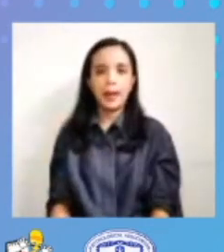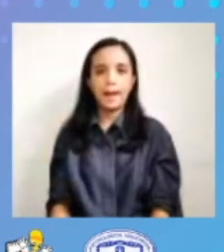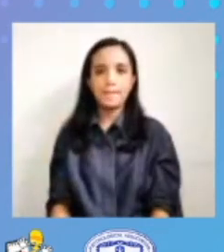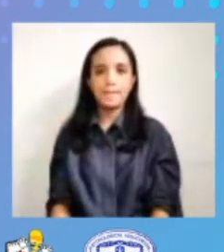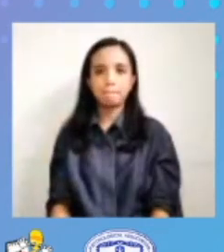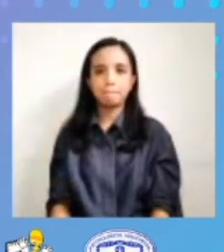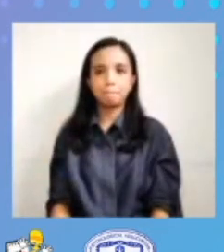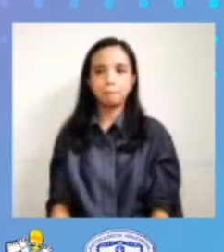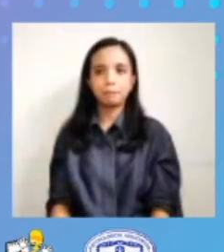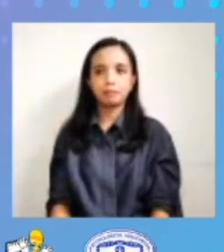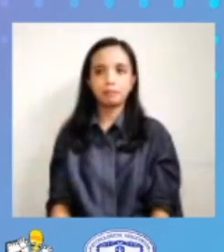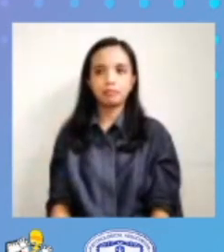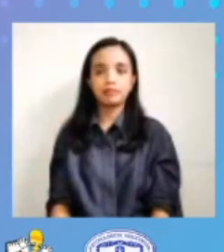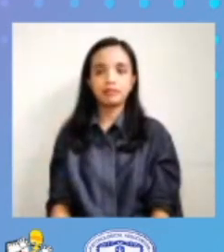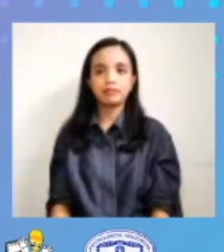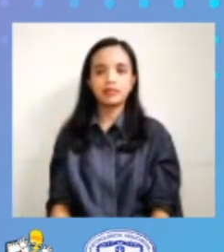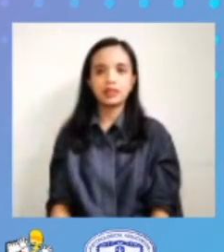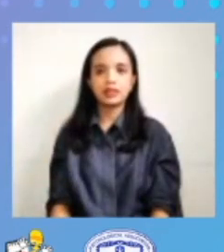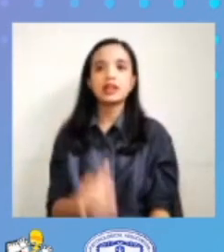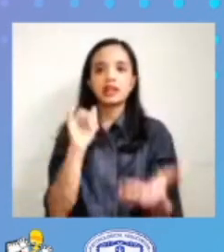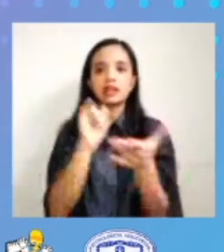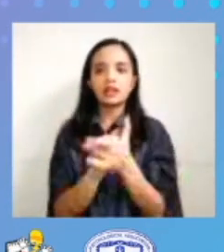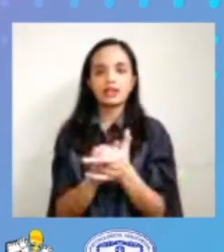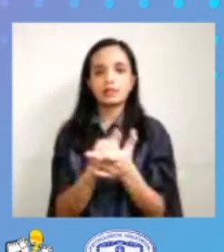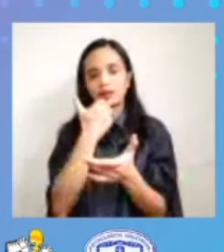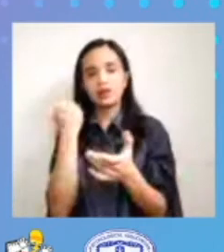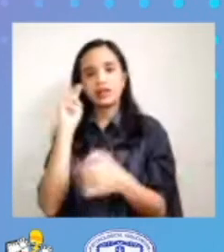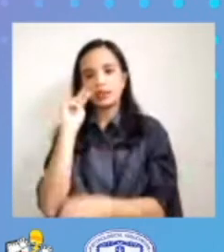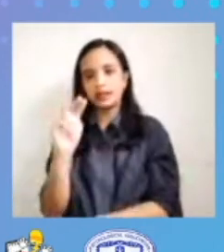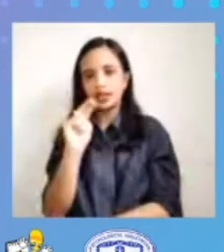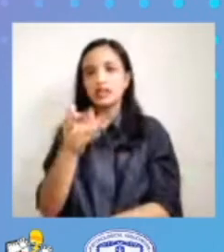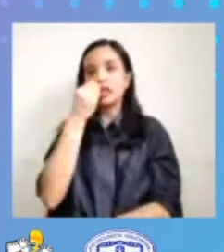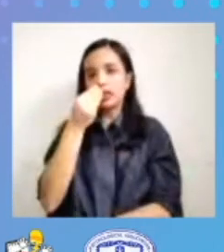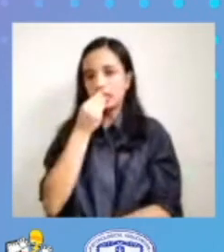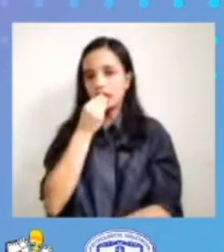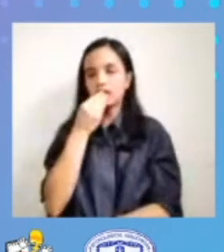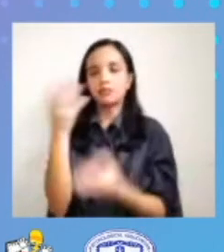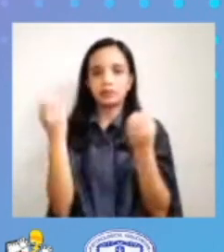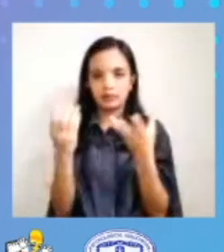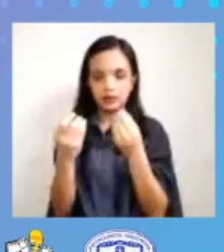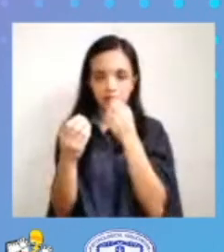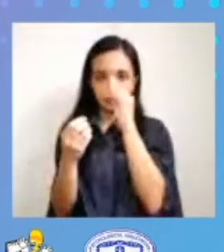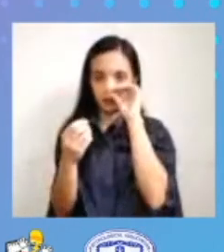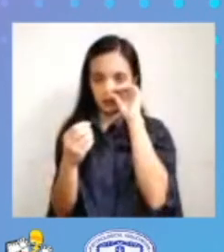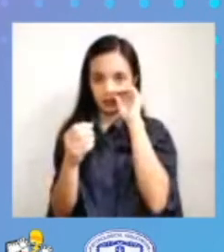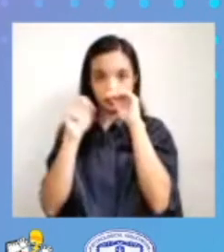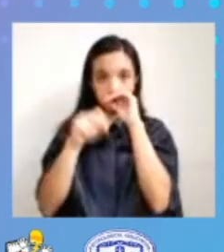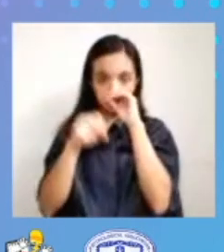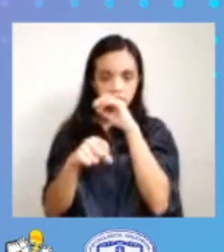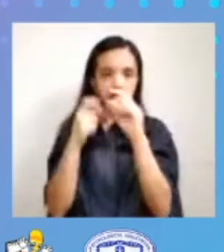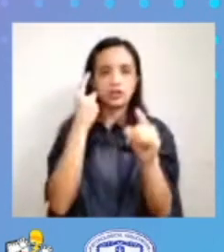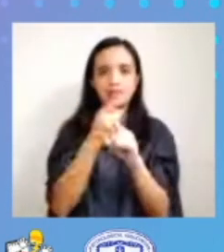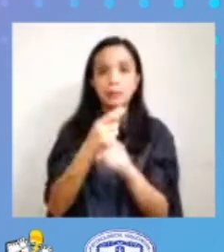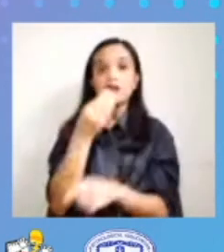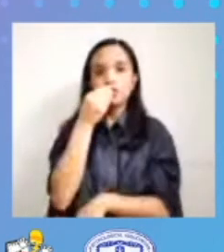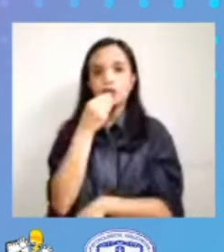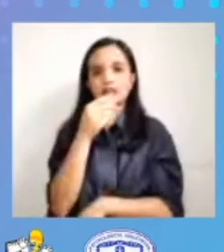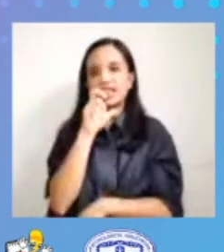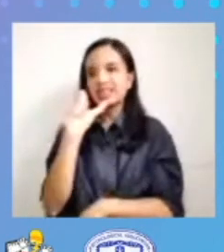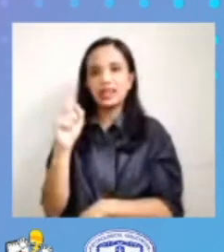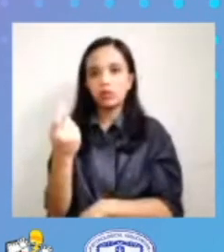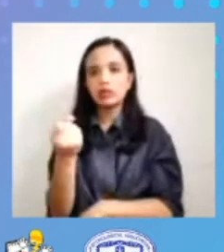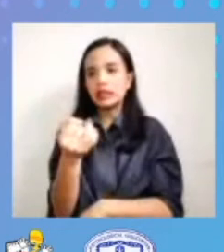Food comes in the form of calories. Calories is a form of energy. So kapag kumakain po tayo ng calories, kumakain tayo ng energy. We